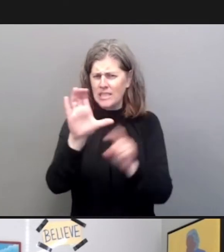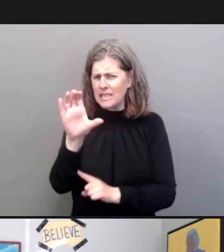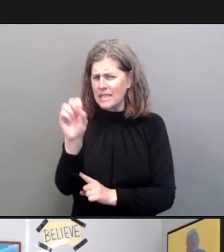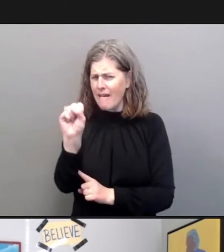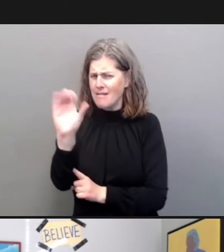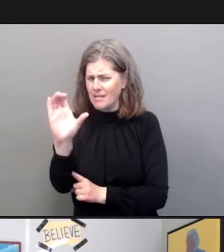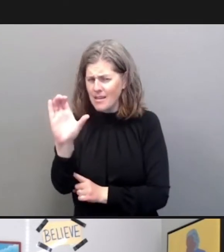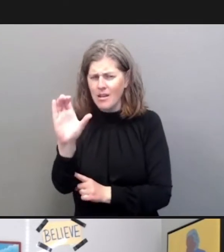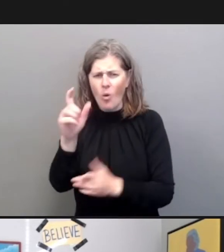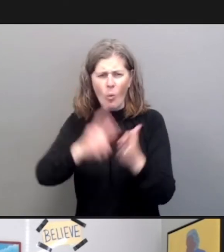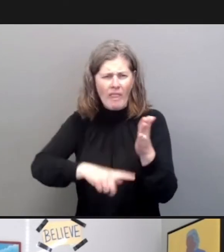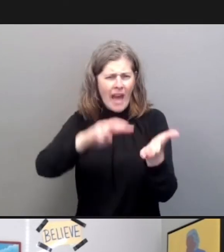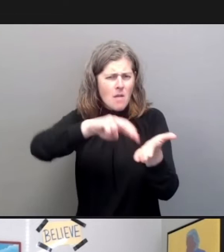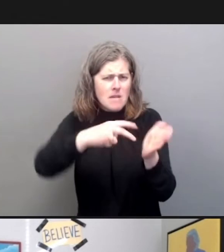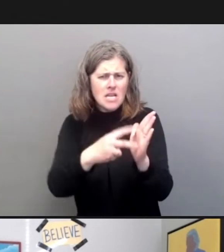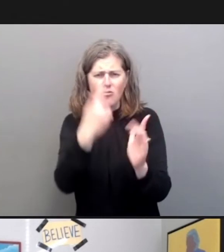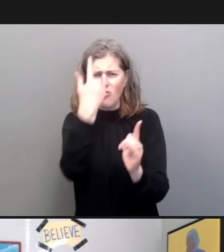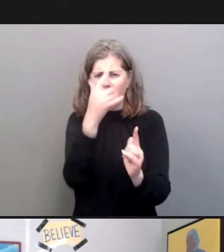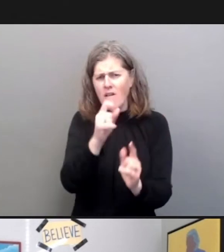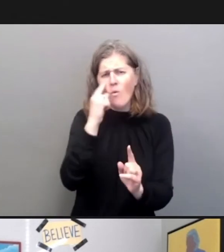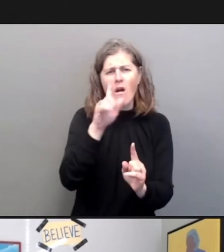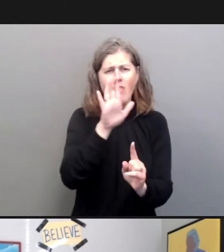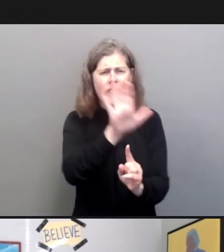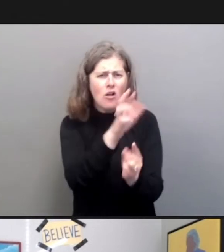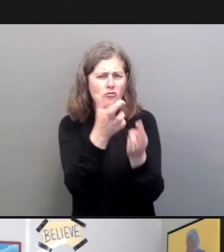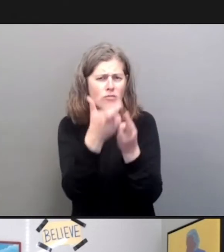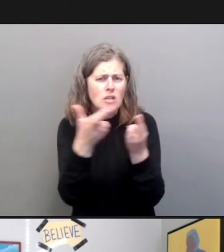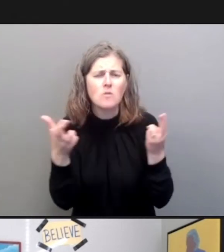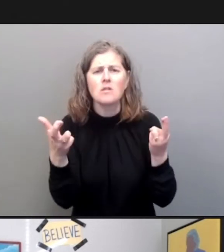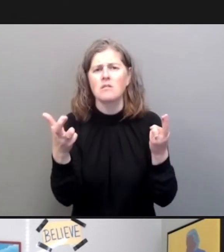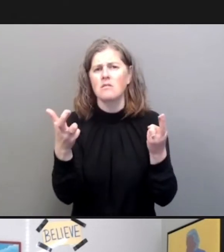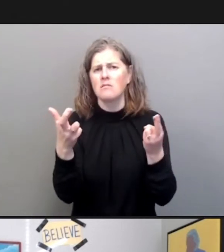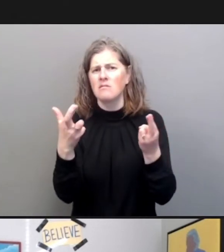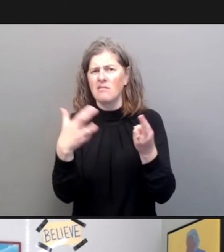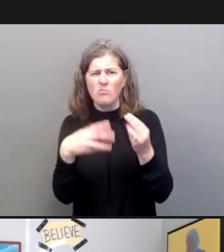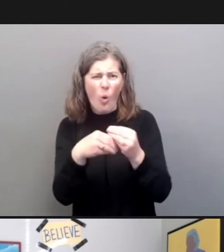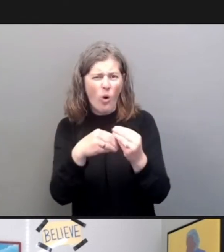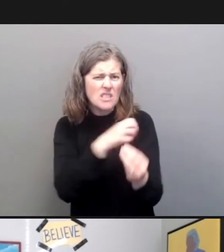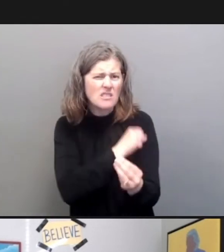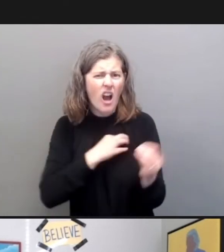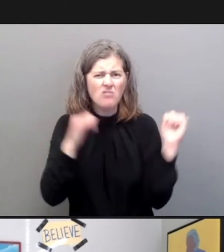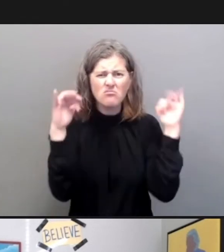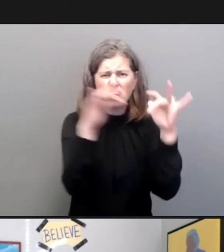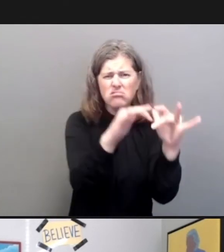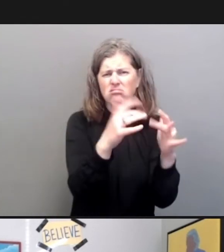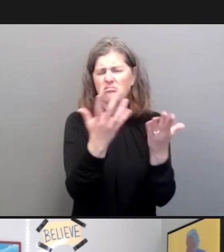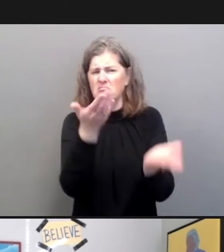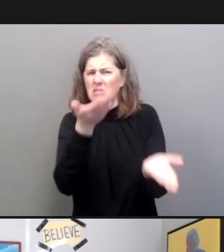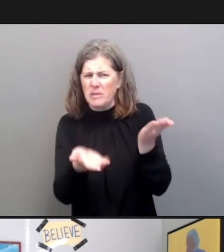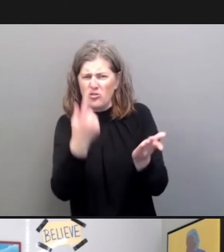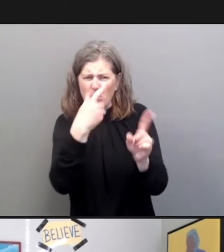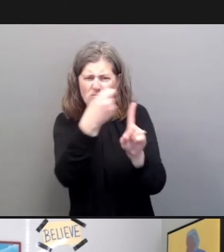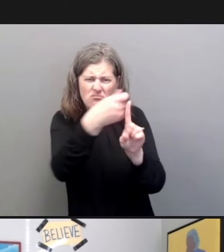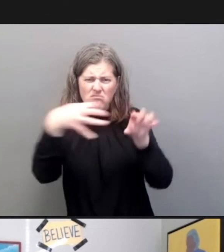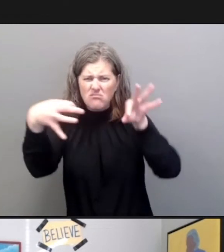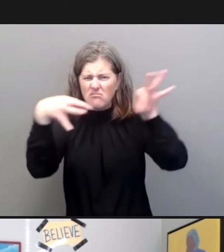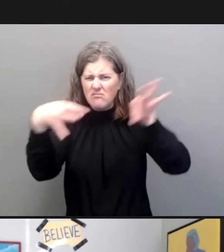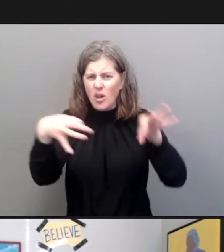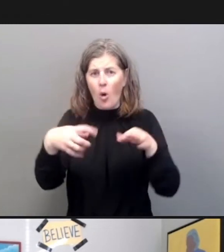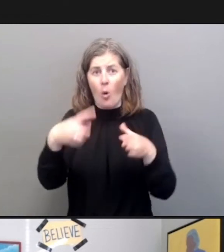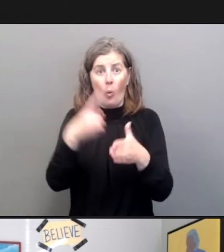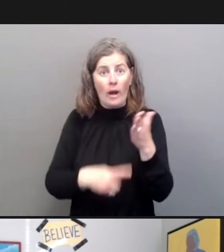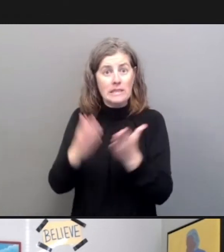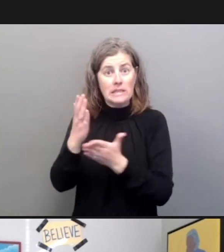that translates into in terms of resources, additional medical staff, and perhaps procedures that are